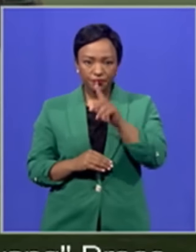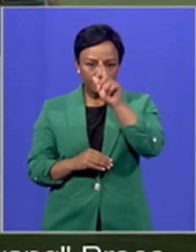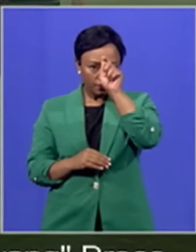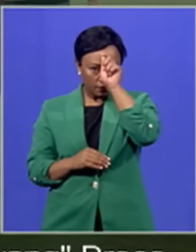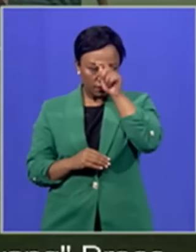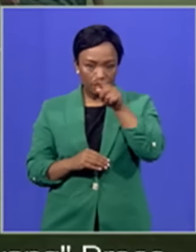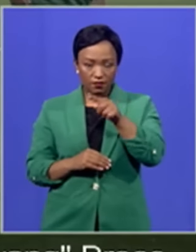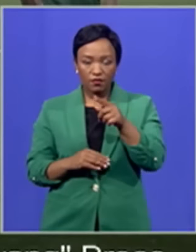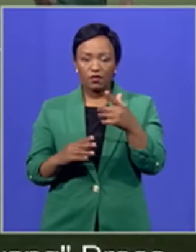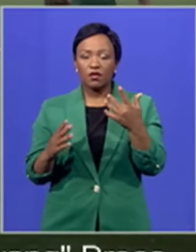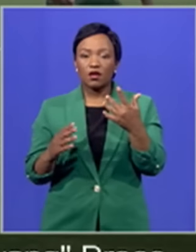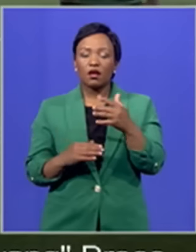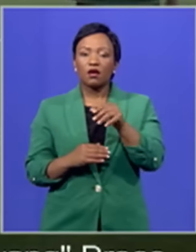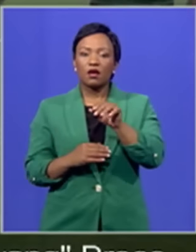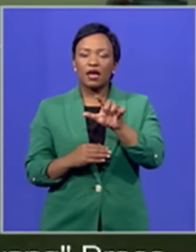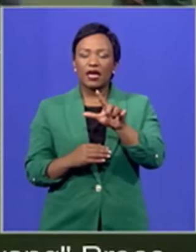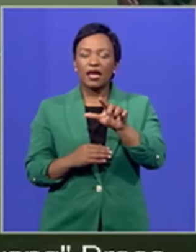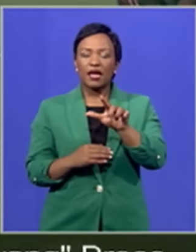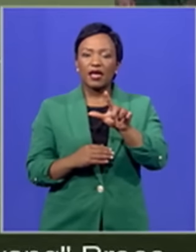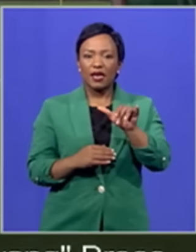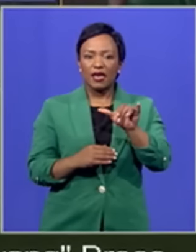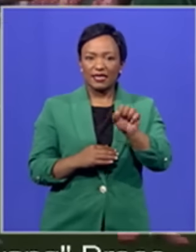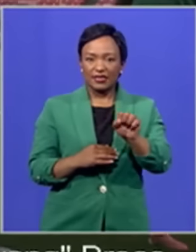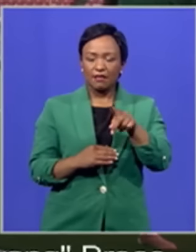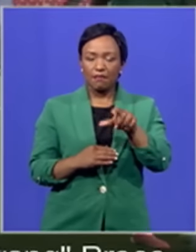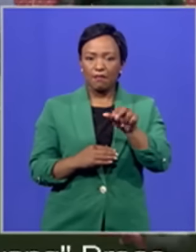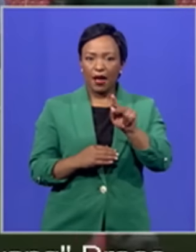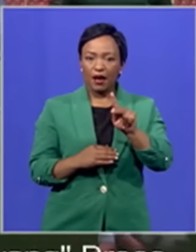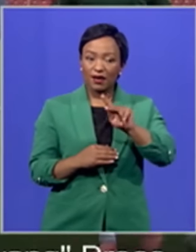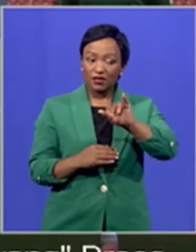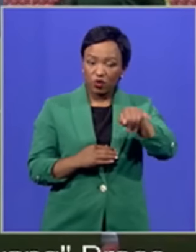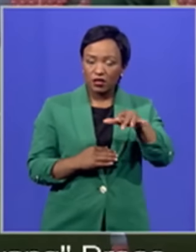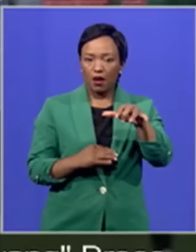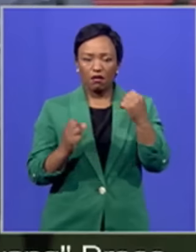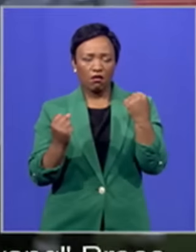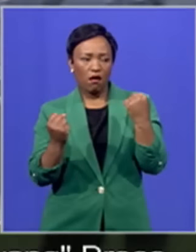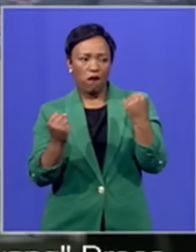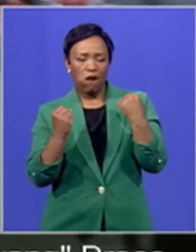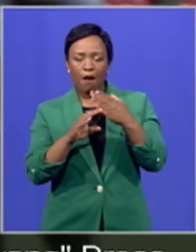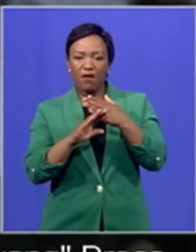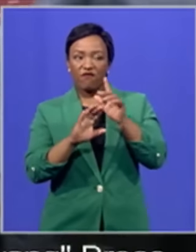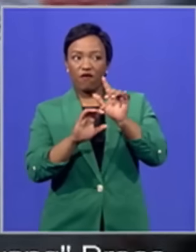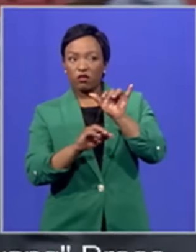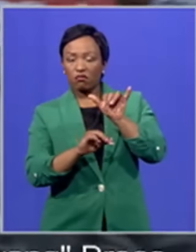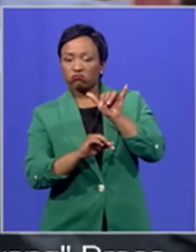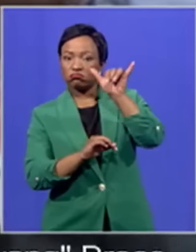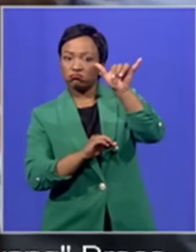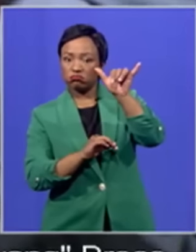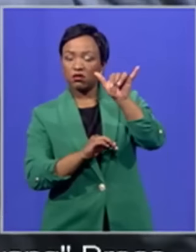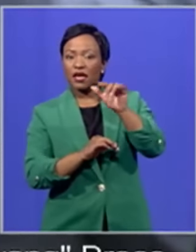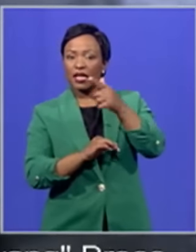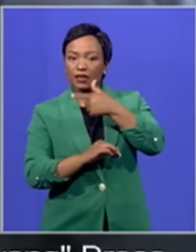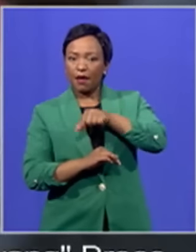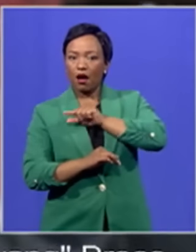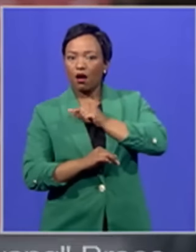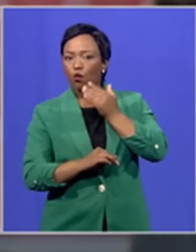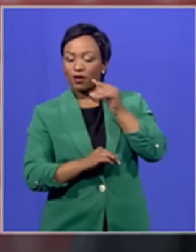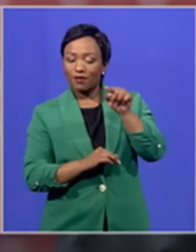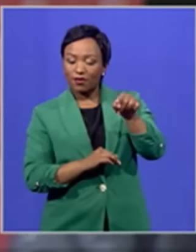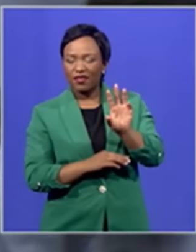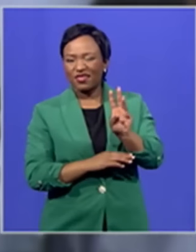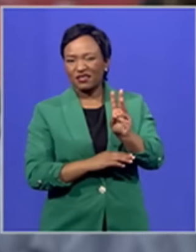itšidulla lepatlelong la Ellis Park ka Johannesburg pele ba leba ka Gqeberha ka Labone. Sfiso